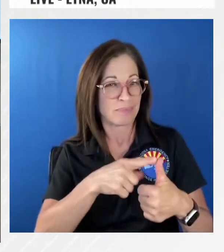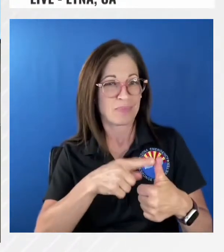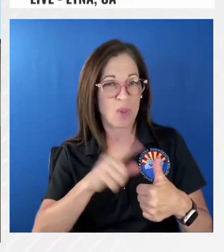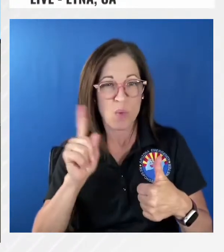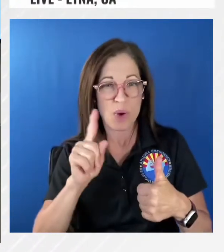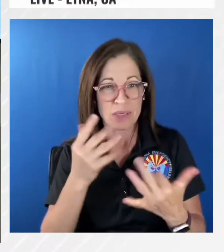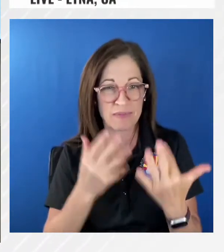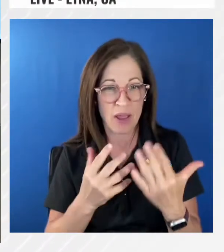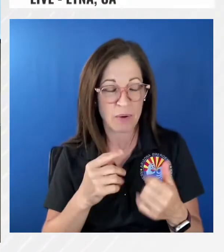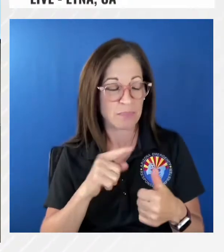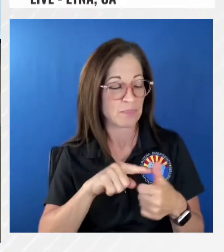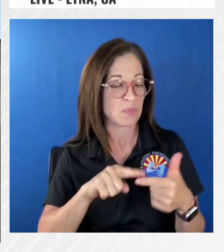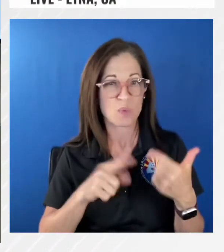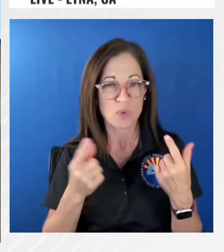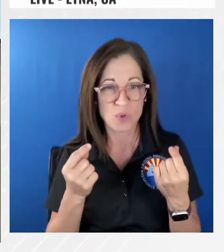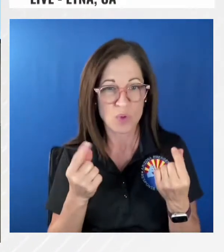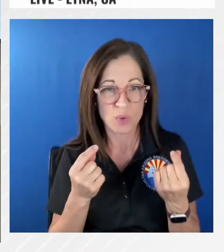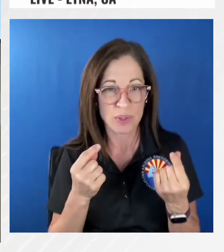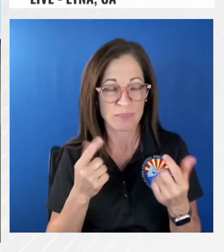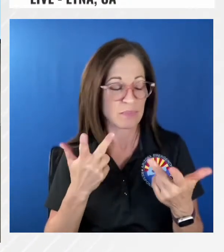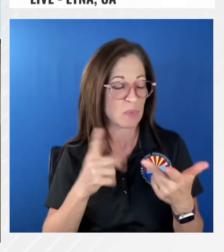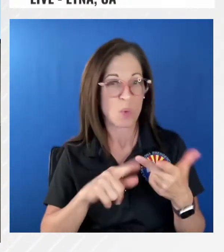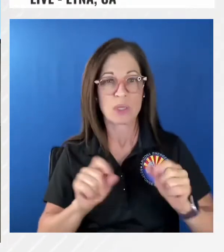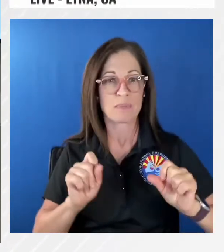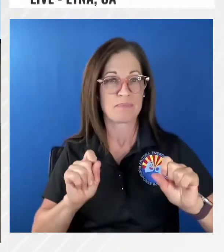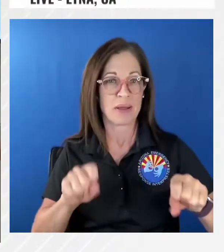its potential in that moment.